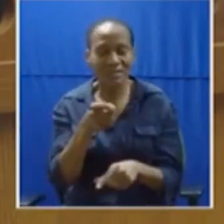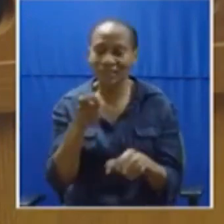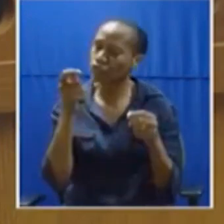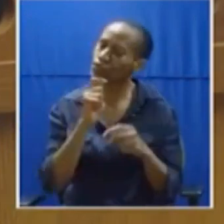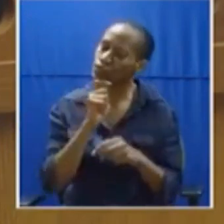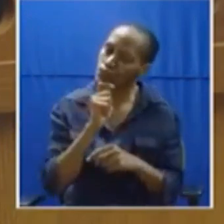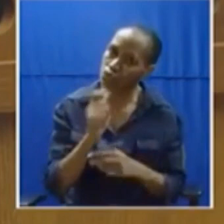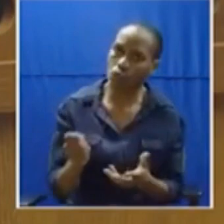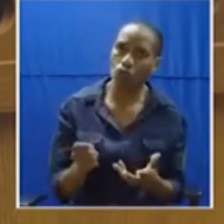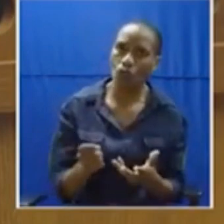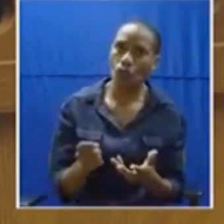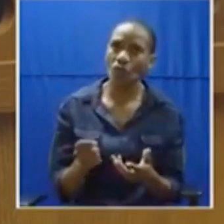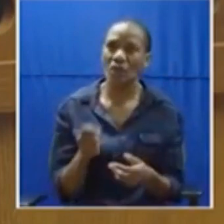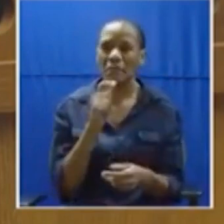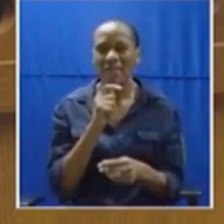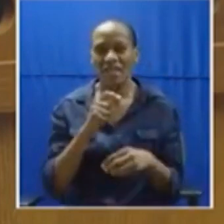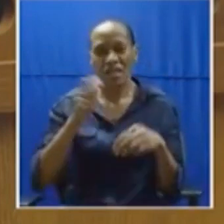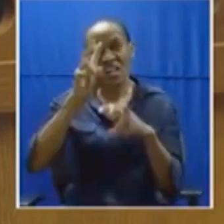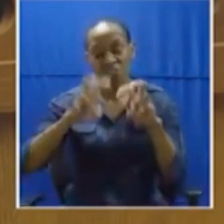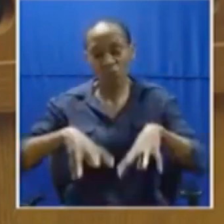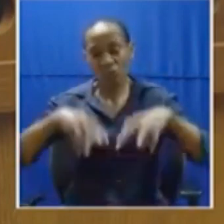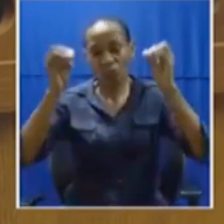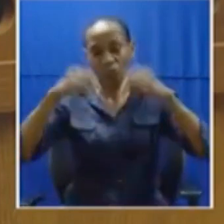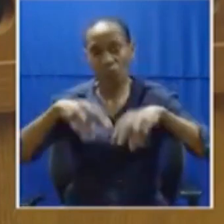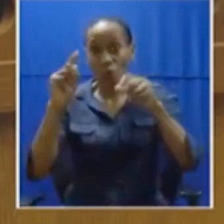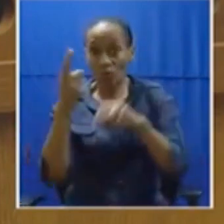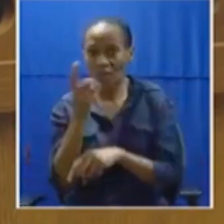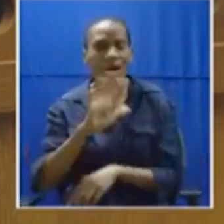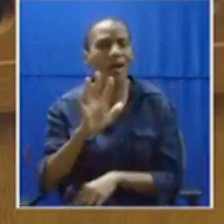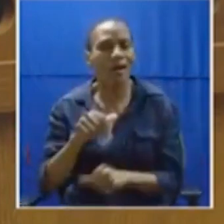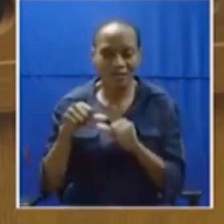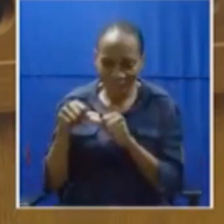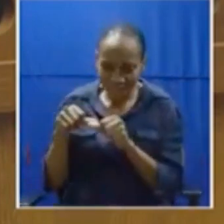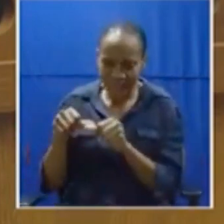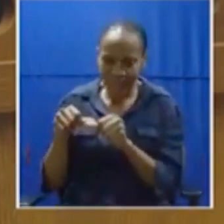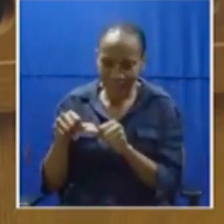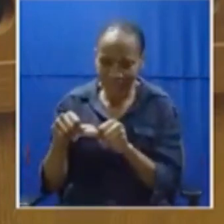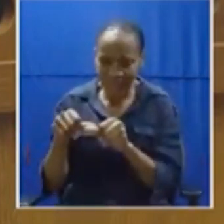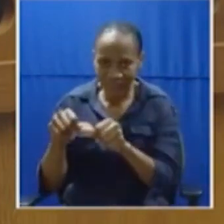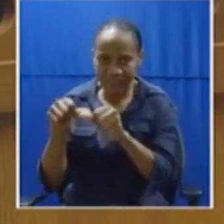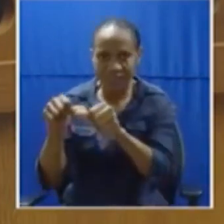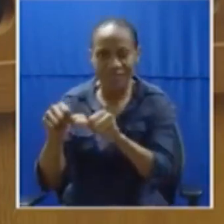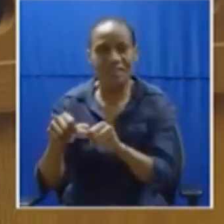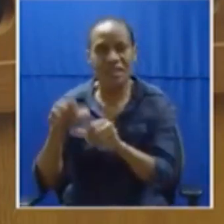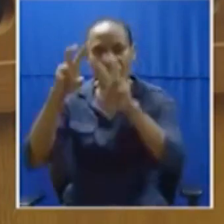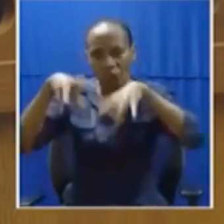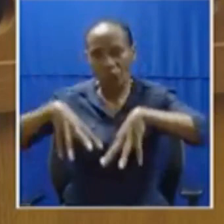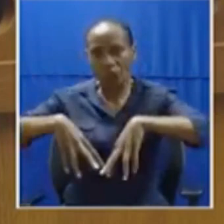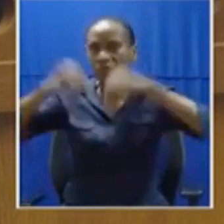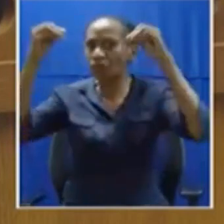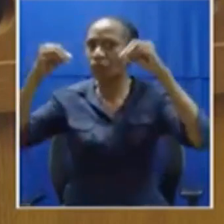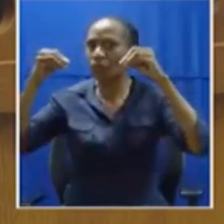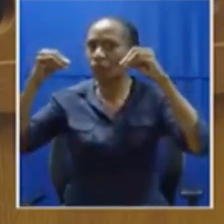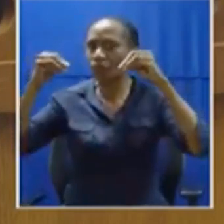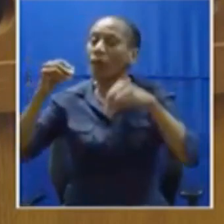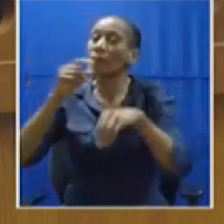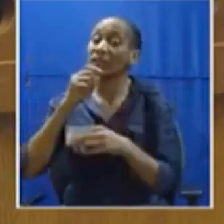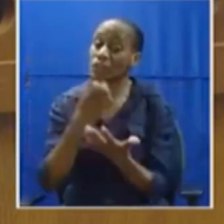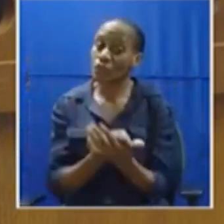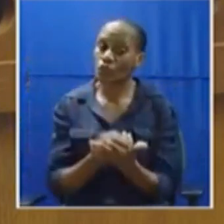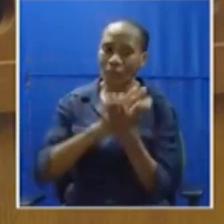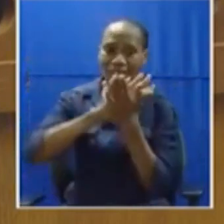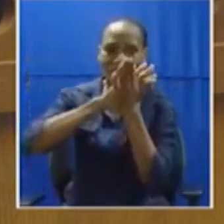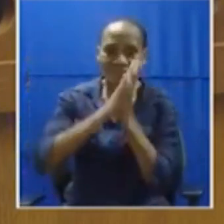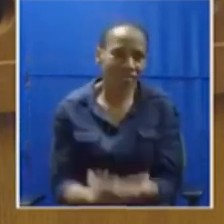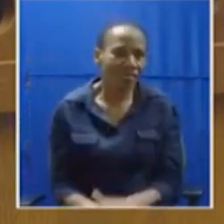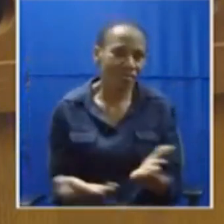longer just load shedding. It is persistent rolling blackouts. It is killing our economy. These